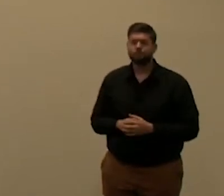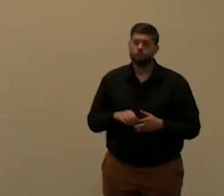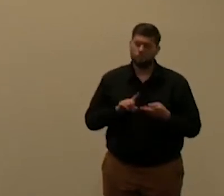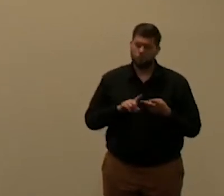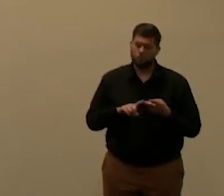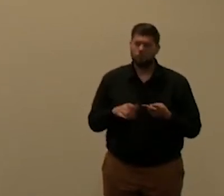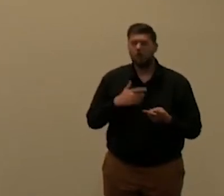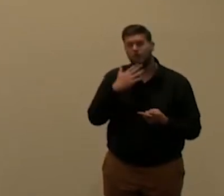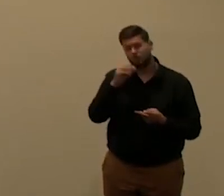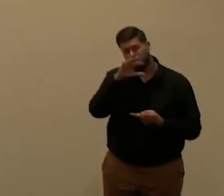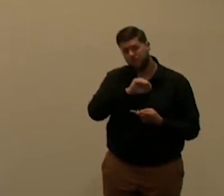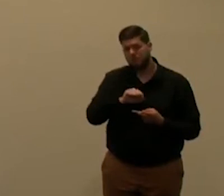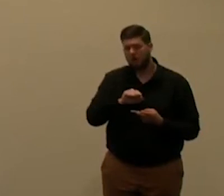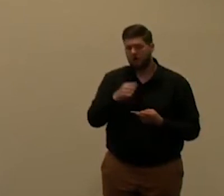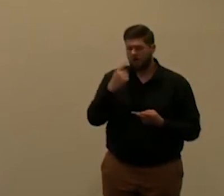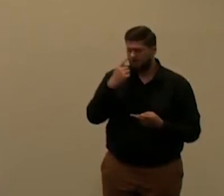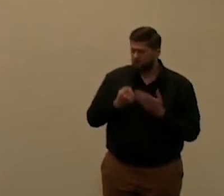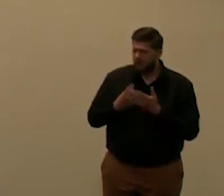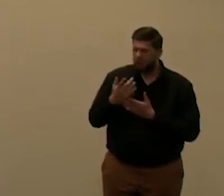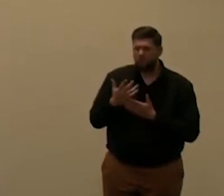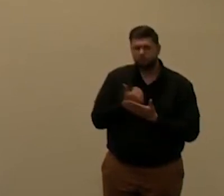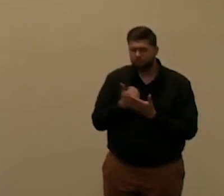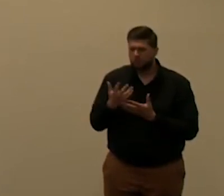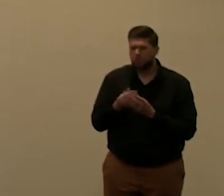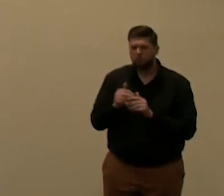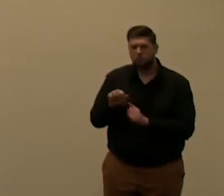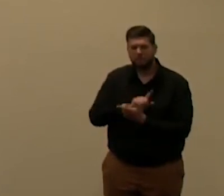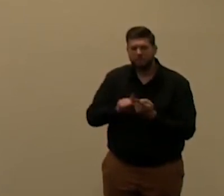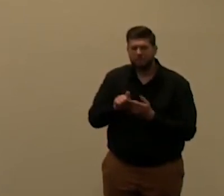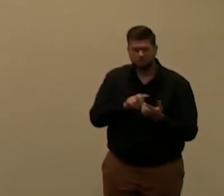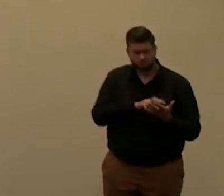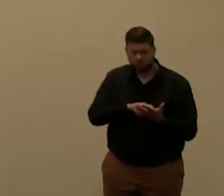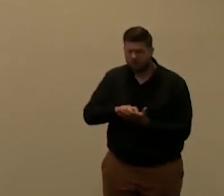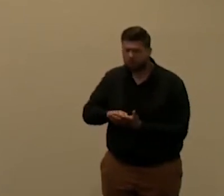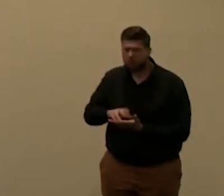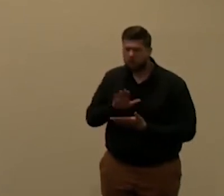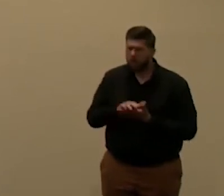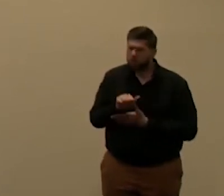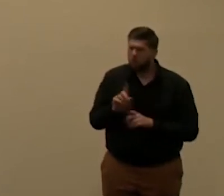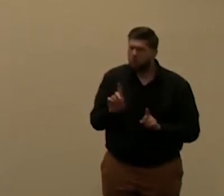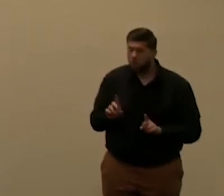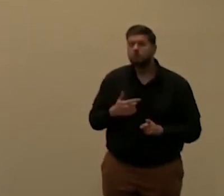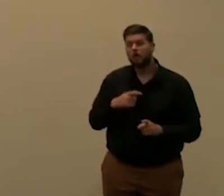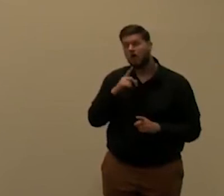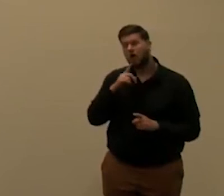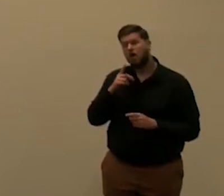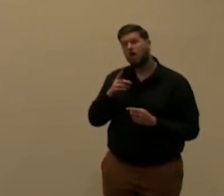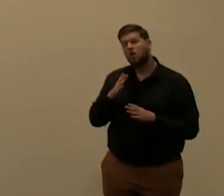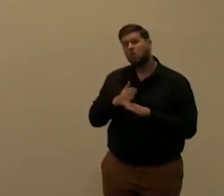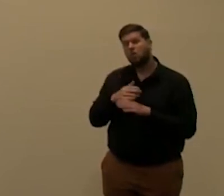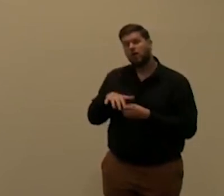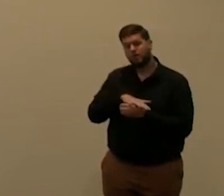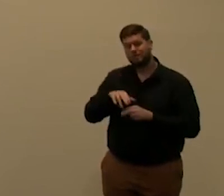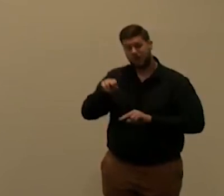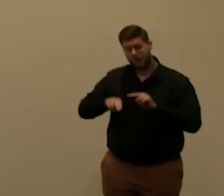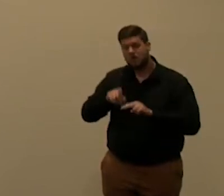that can really be an eye-opener if you go into that workplace analytics mode. That can really bring out